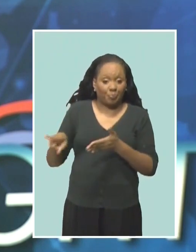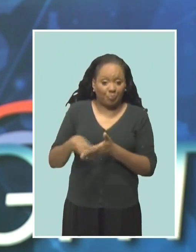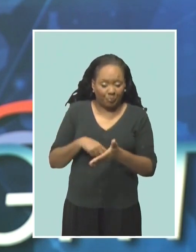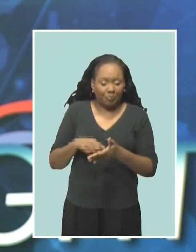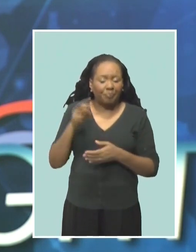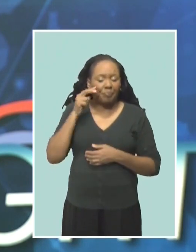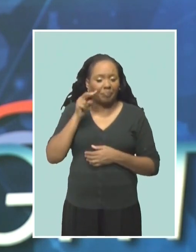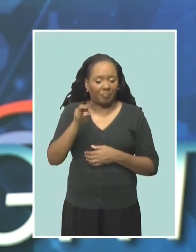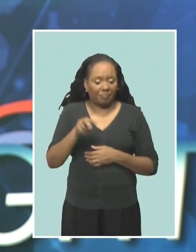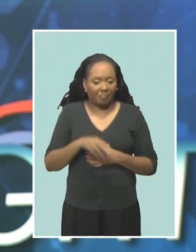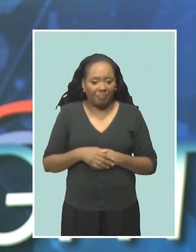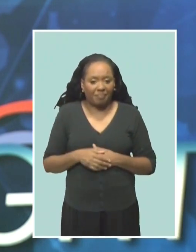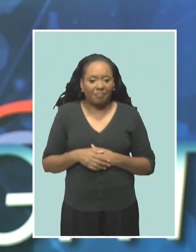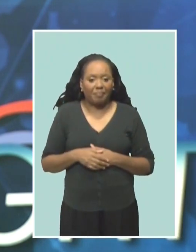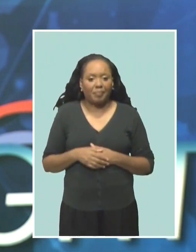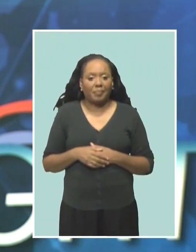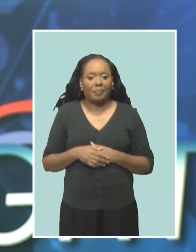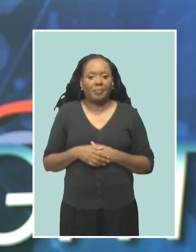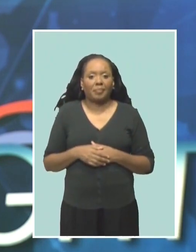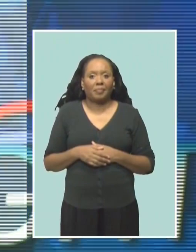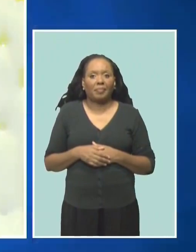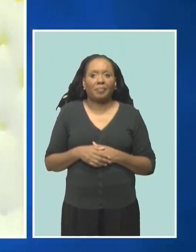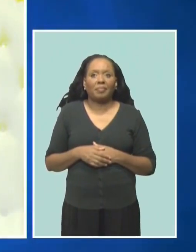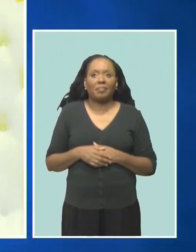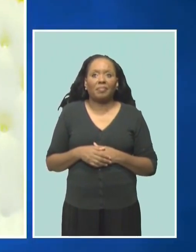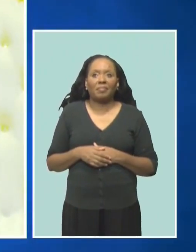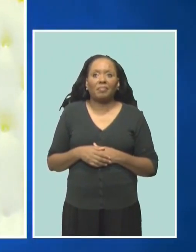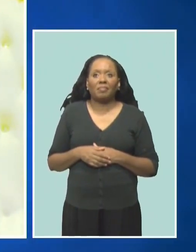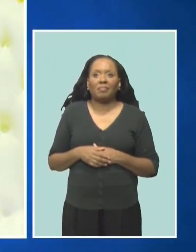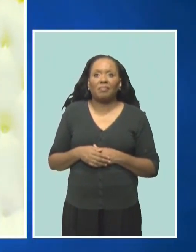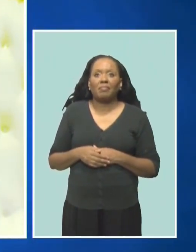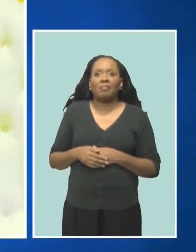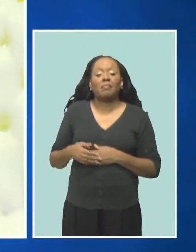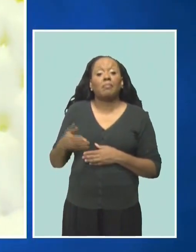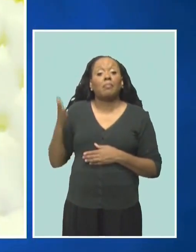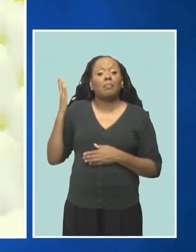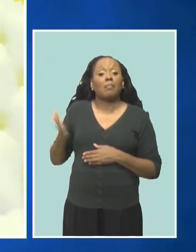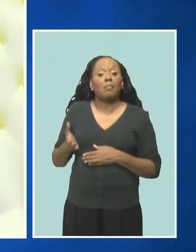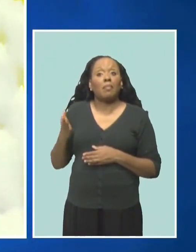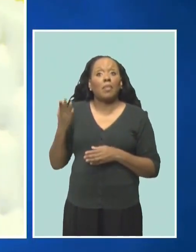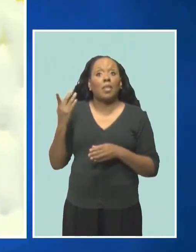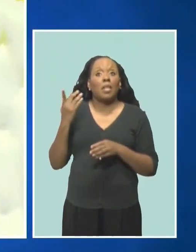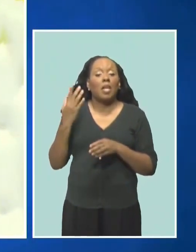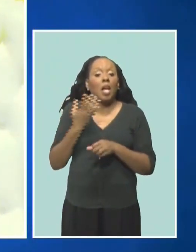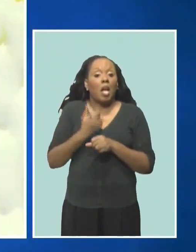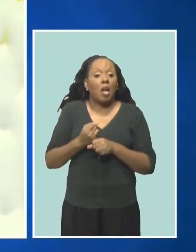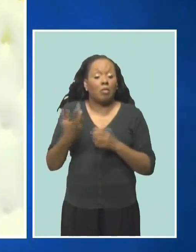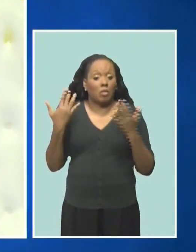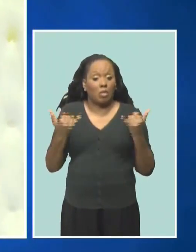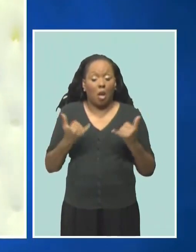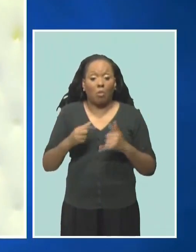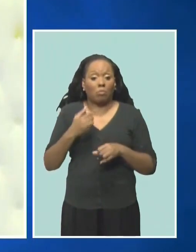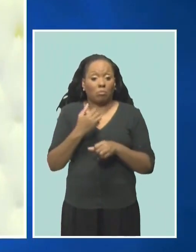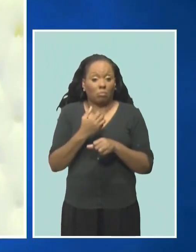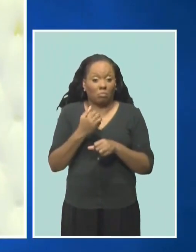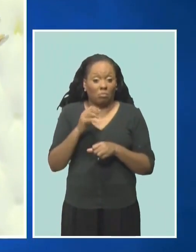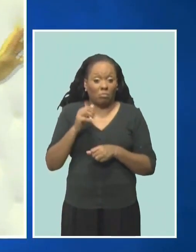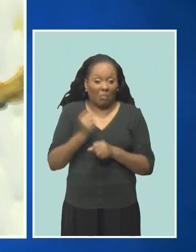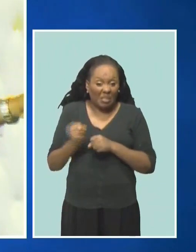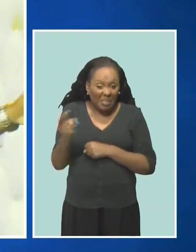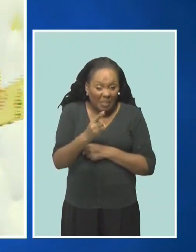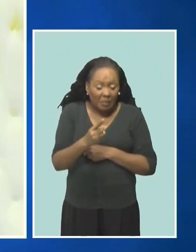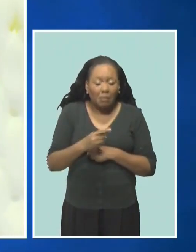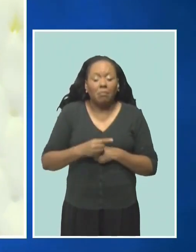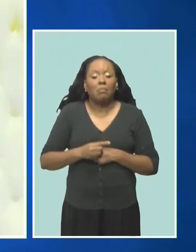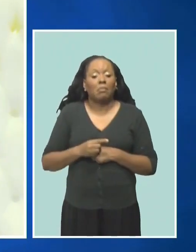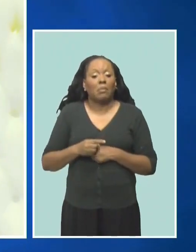Henry has the details. Last year crop over from the time I dropped me song. In 2025,